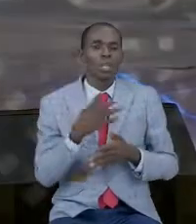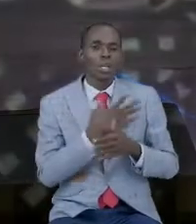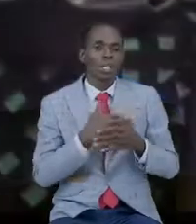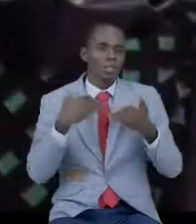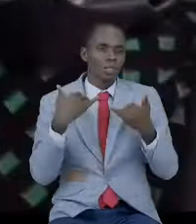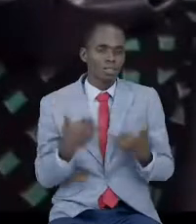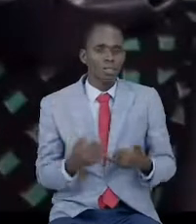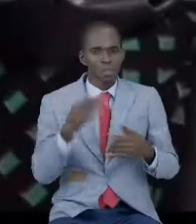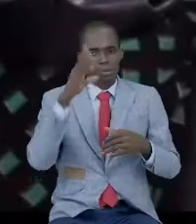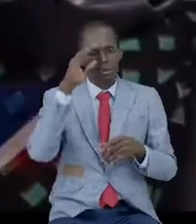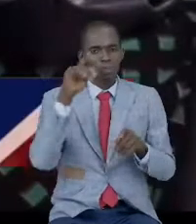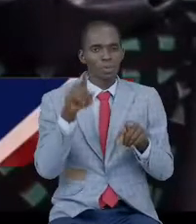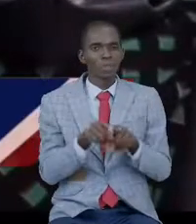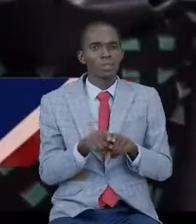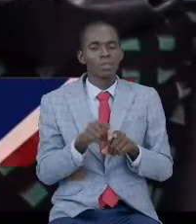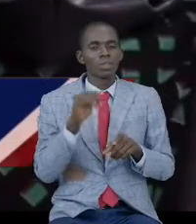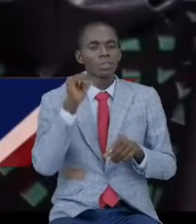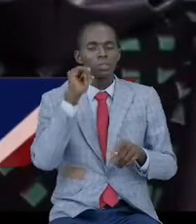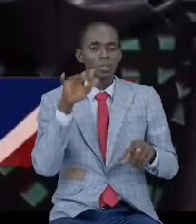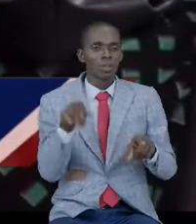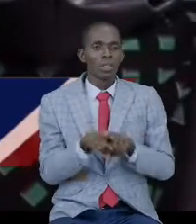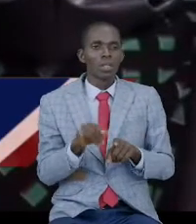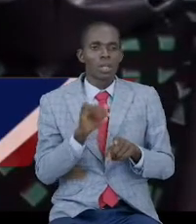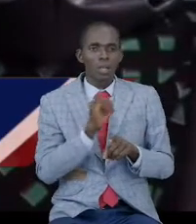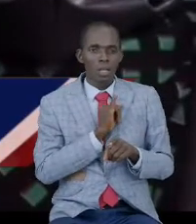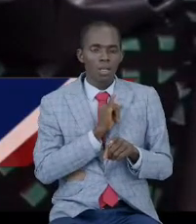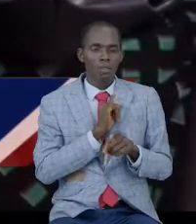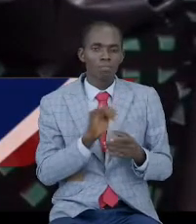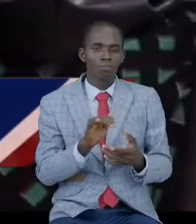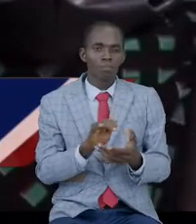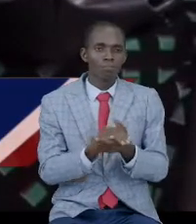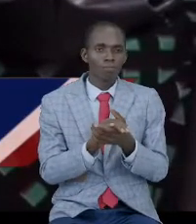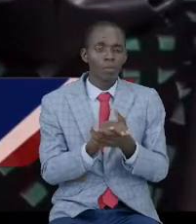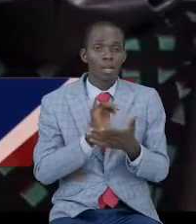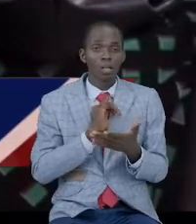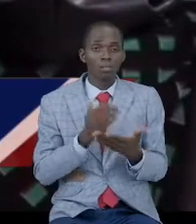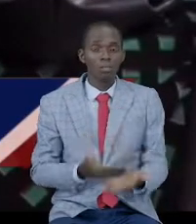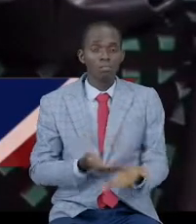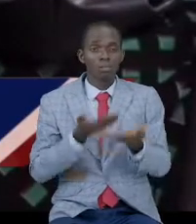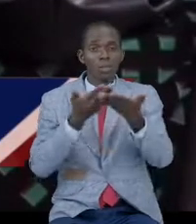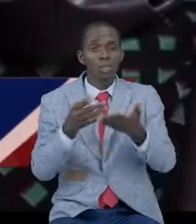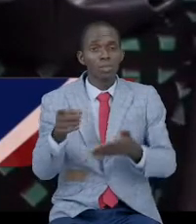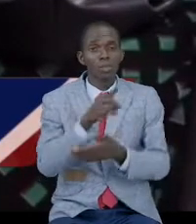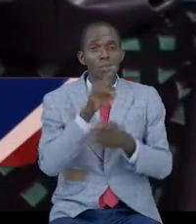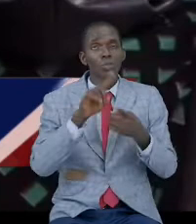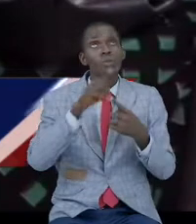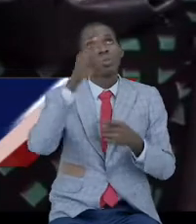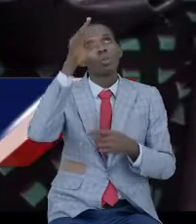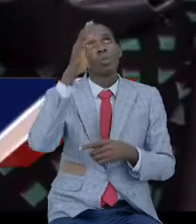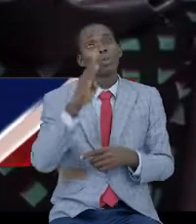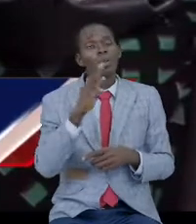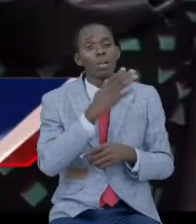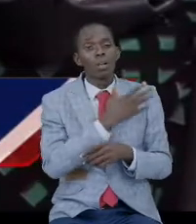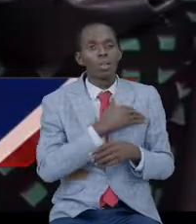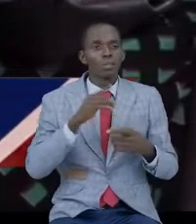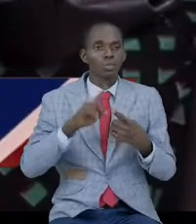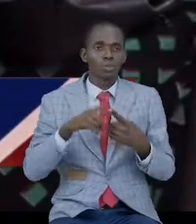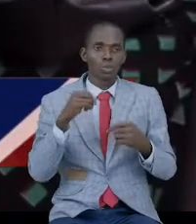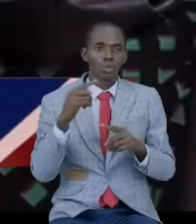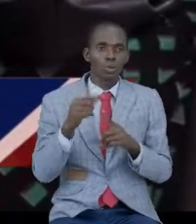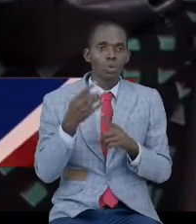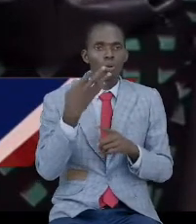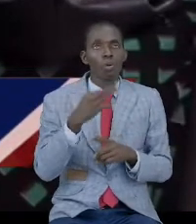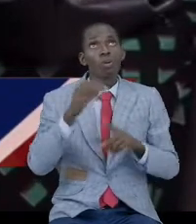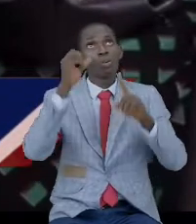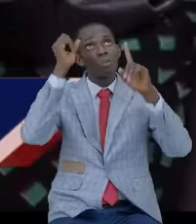brethren, I commend you to God and to the word of his